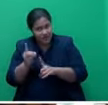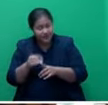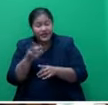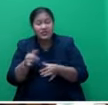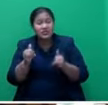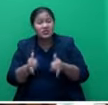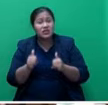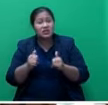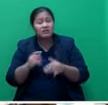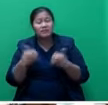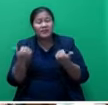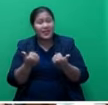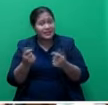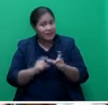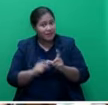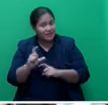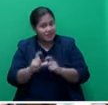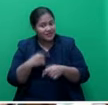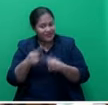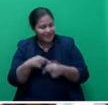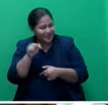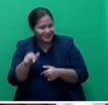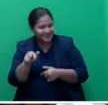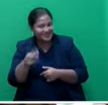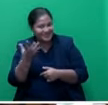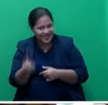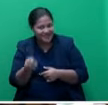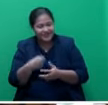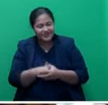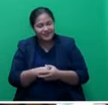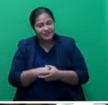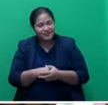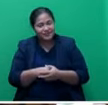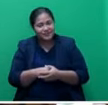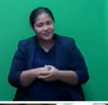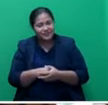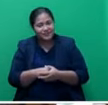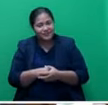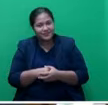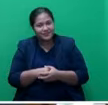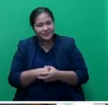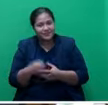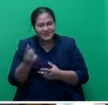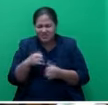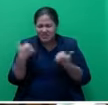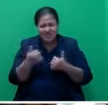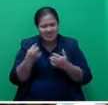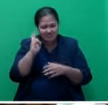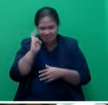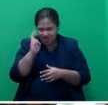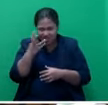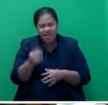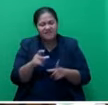have a lot of capacity in hearing these cases. And, Mr. Speaker, sir, there has been a lot of judicial training in that respect. The